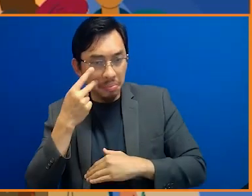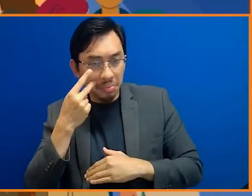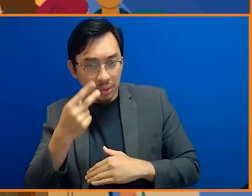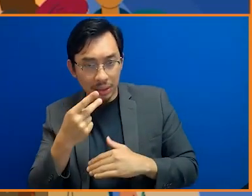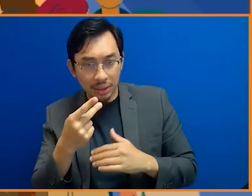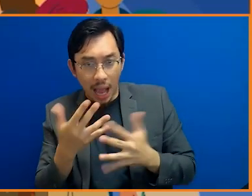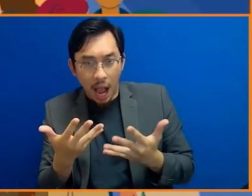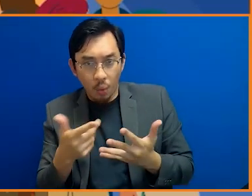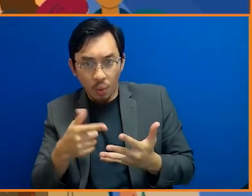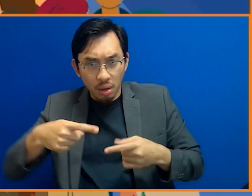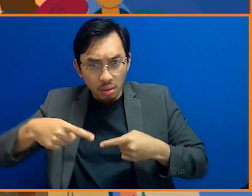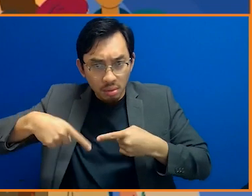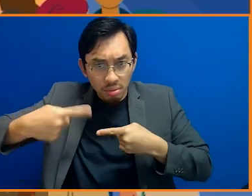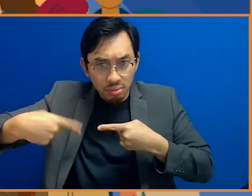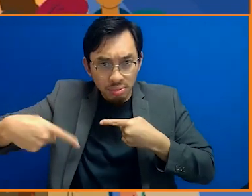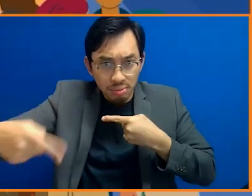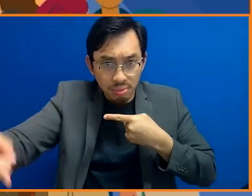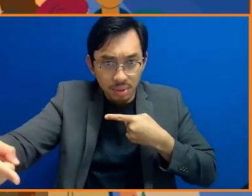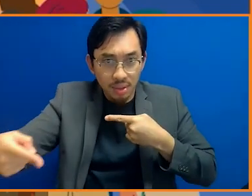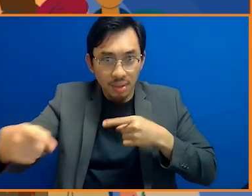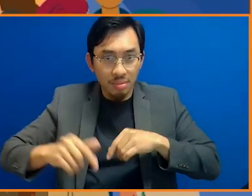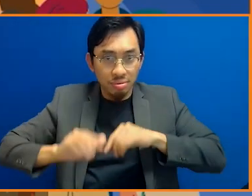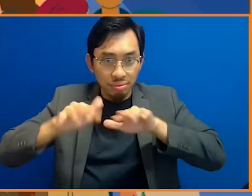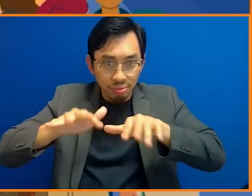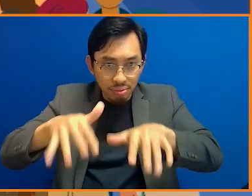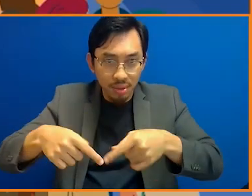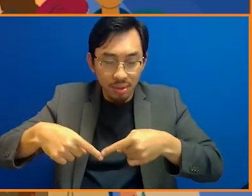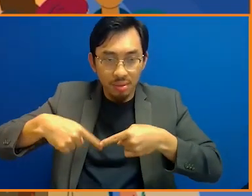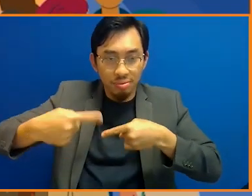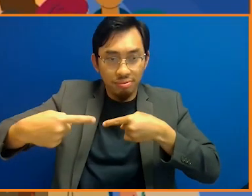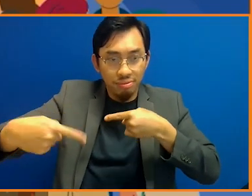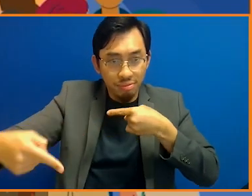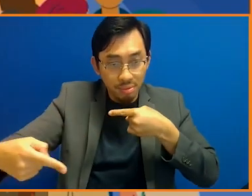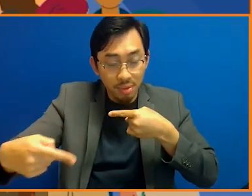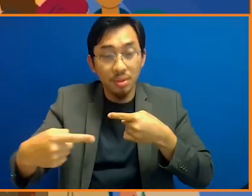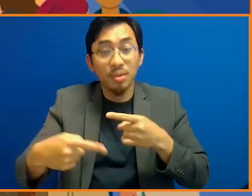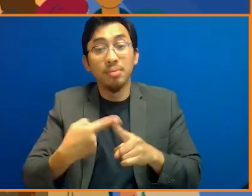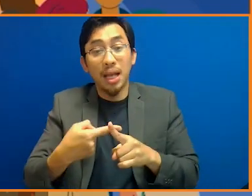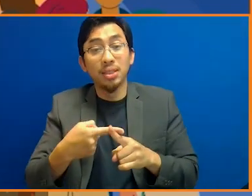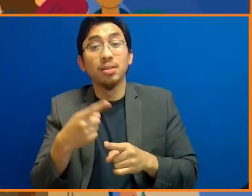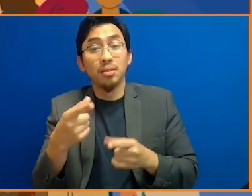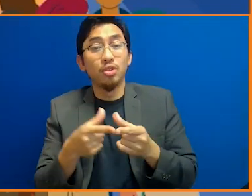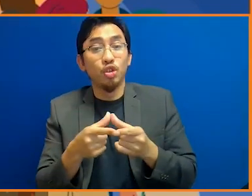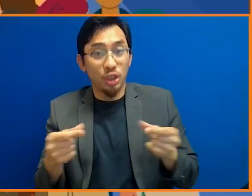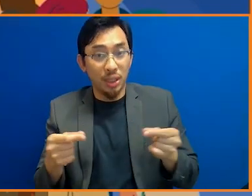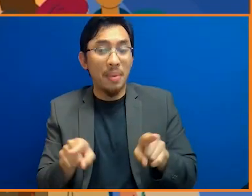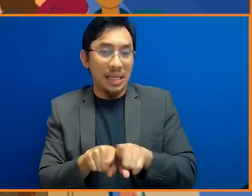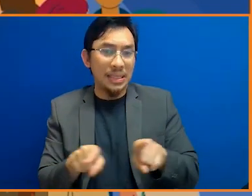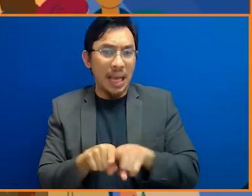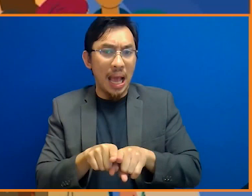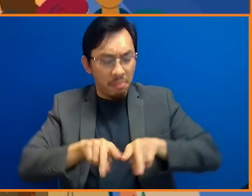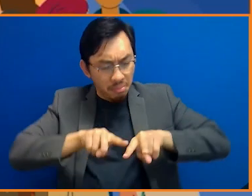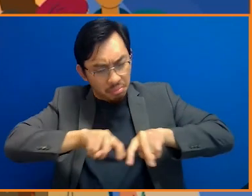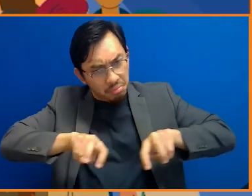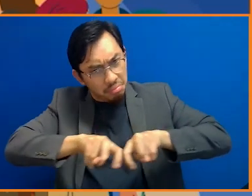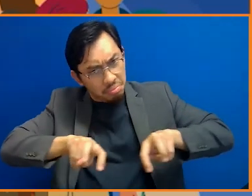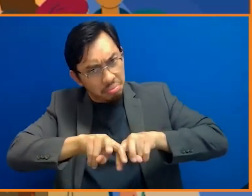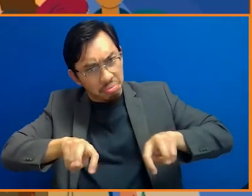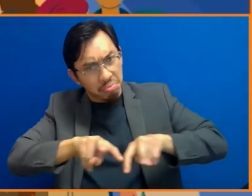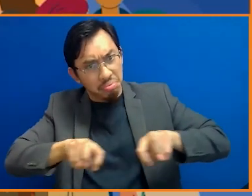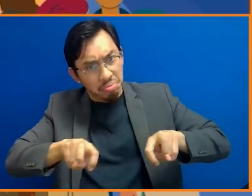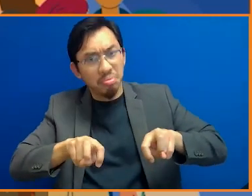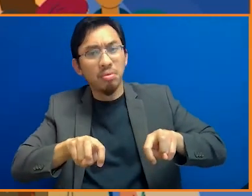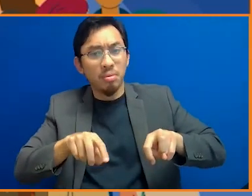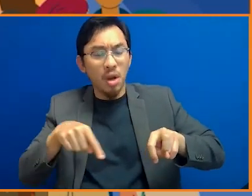to estimate how the frequency of this. And also in Japan, also we have such